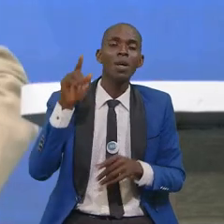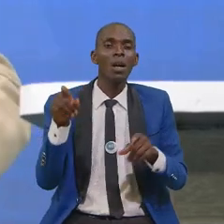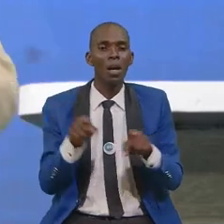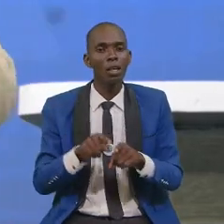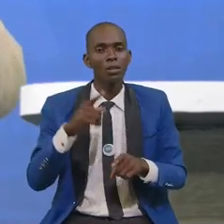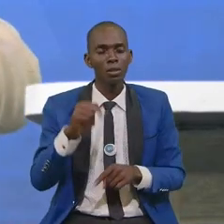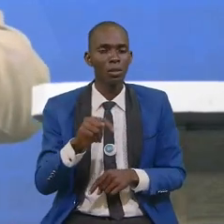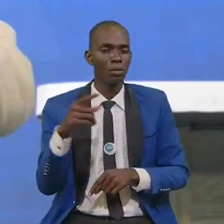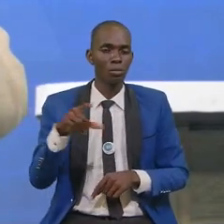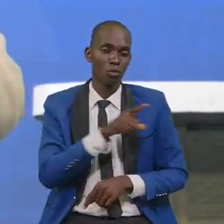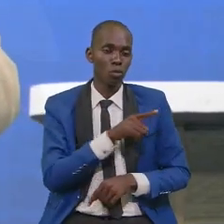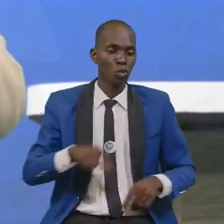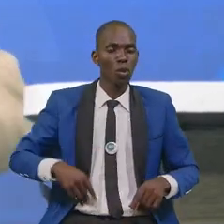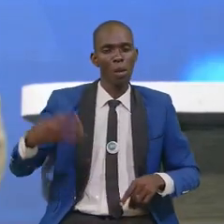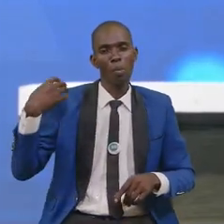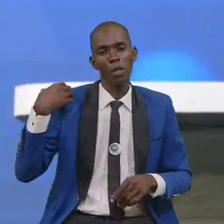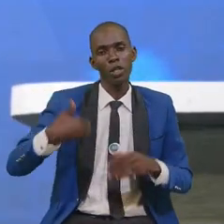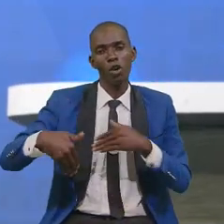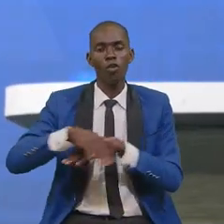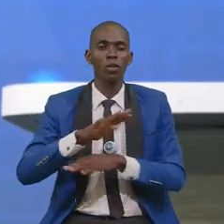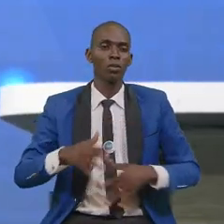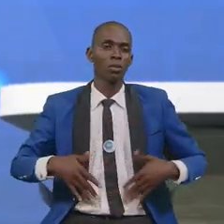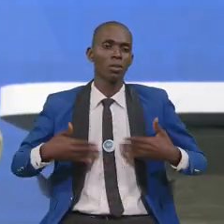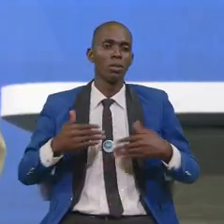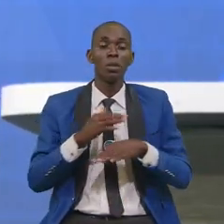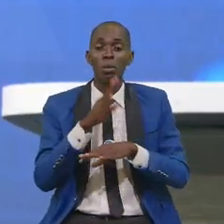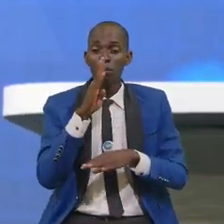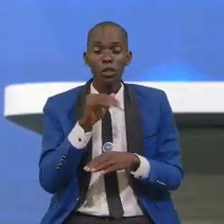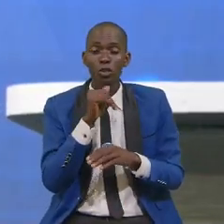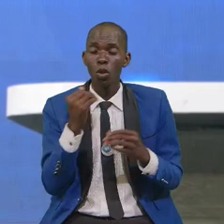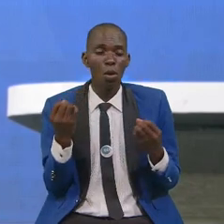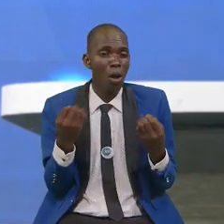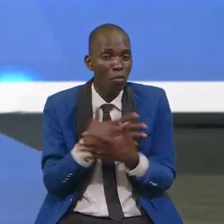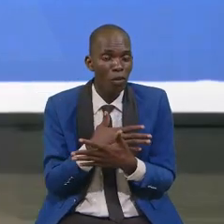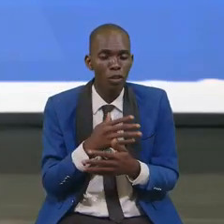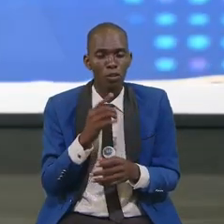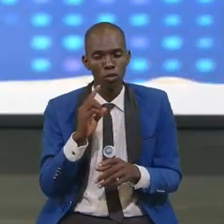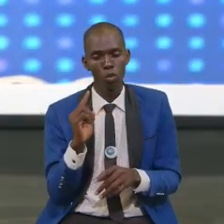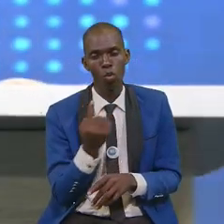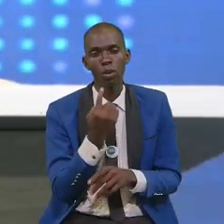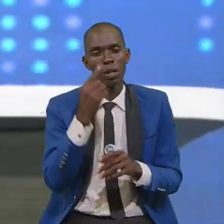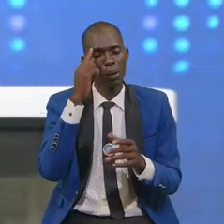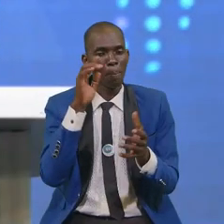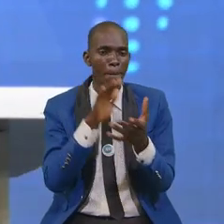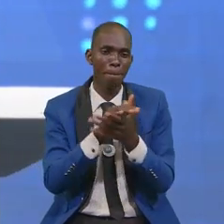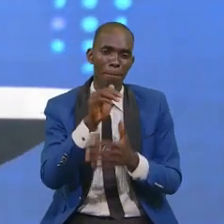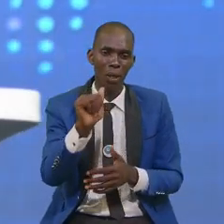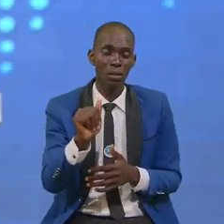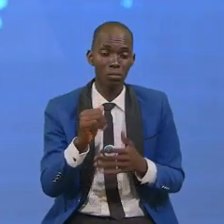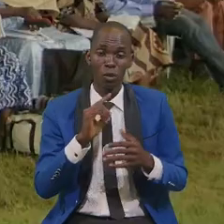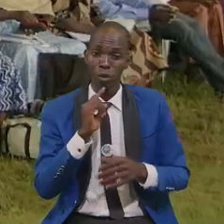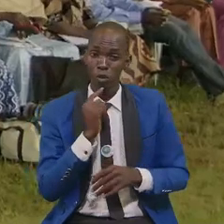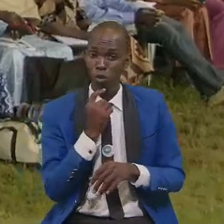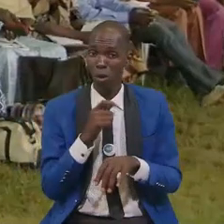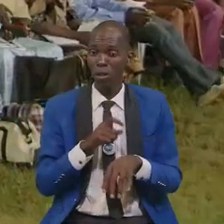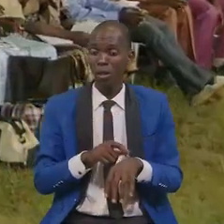life. Be not afraid, only believe. Heads bowed and eyes closed.